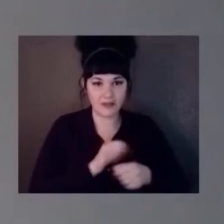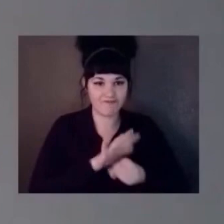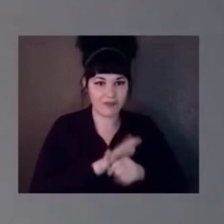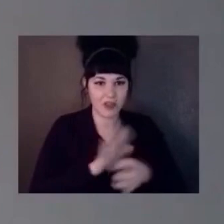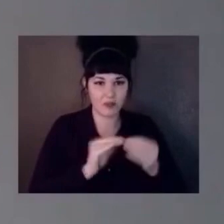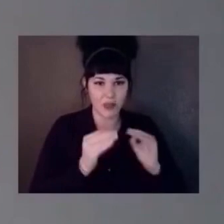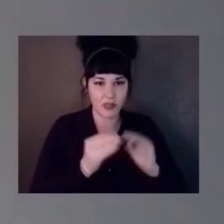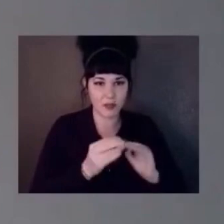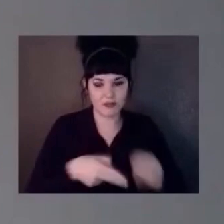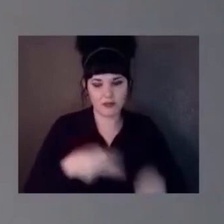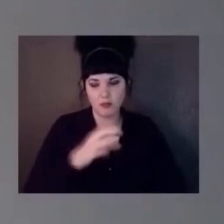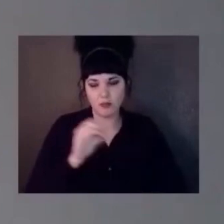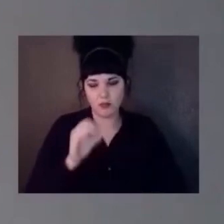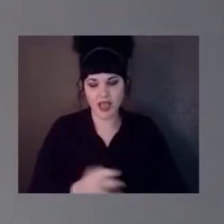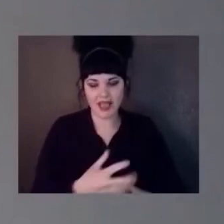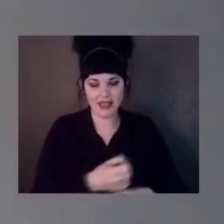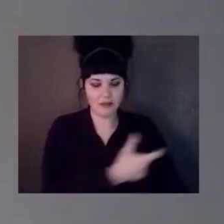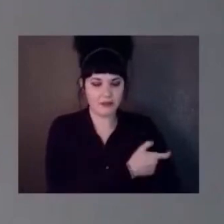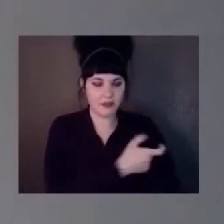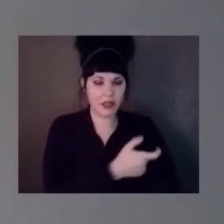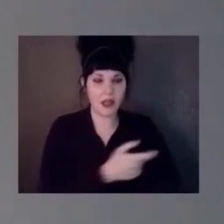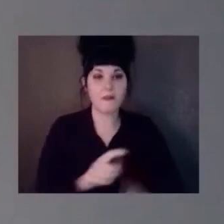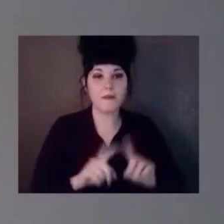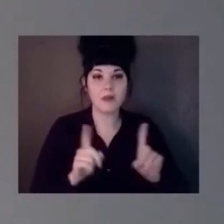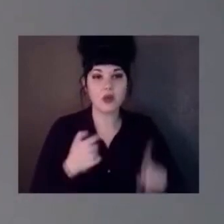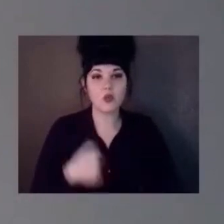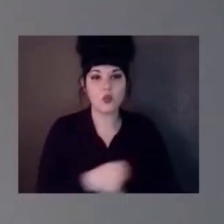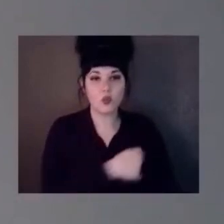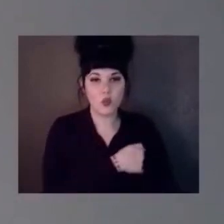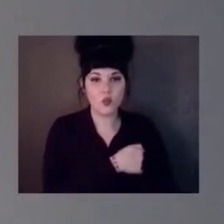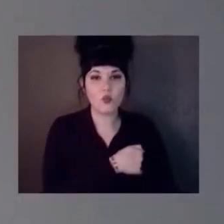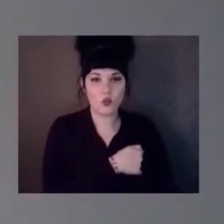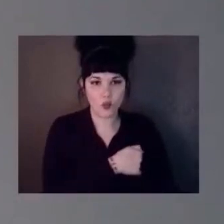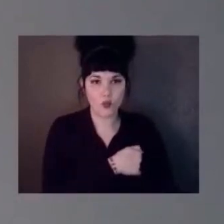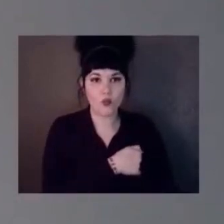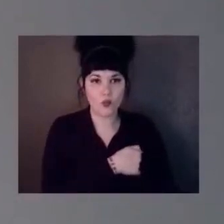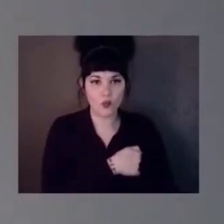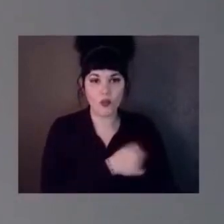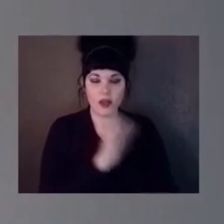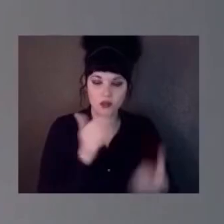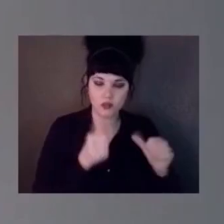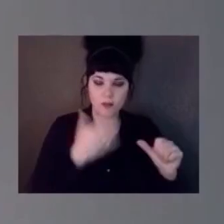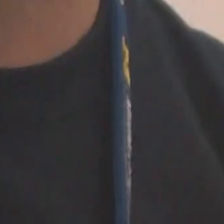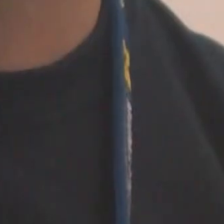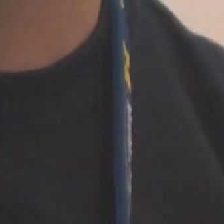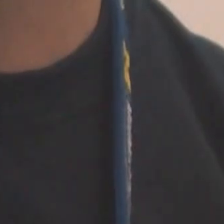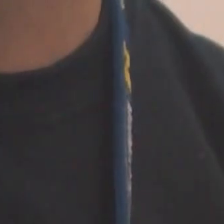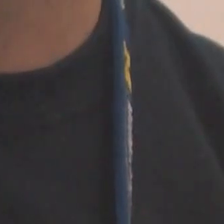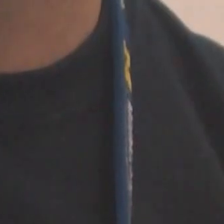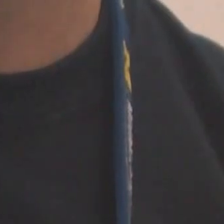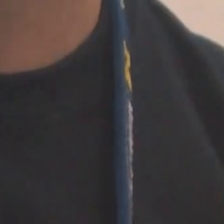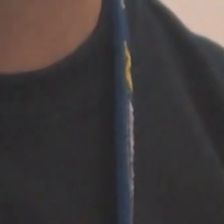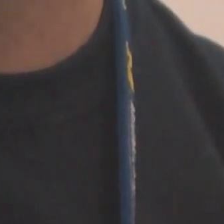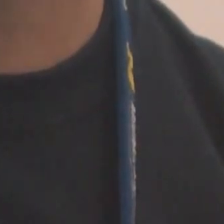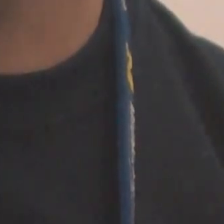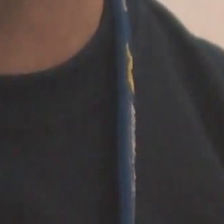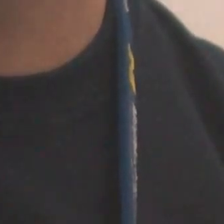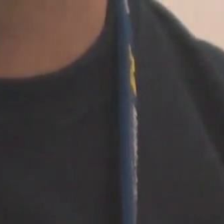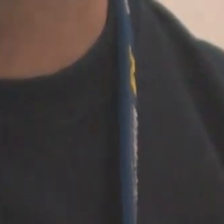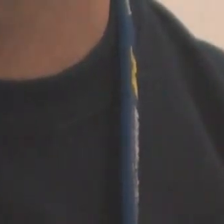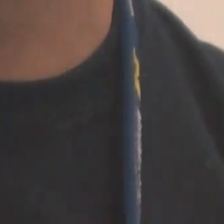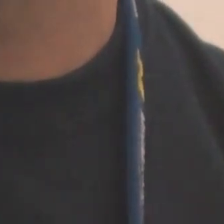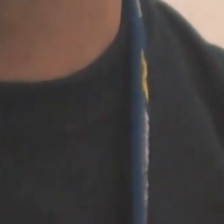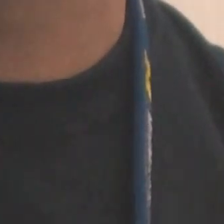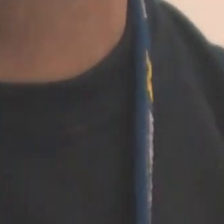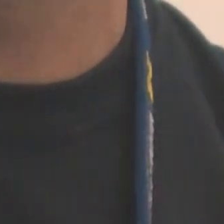to get vaccinated, but we are on track to hit our 70% goal in the middle of summer. The commission says they're pleased that